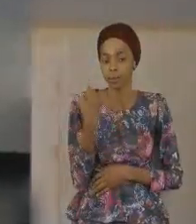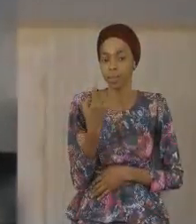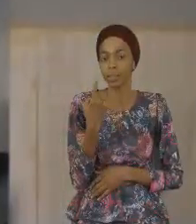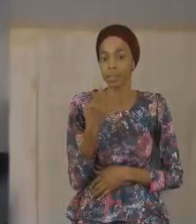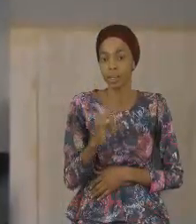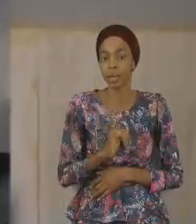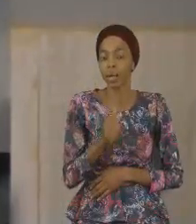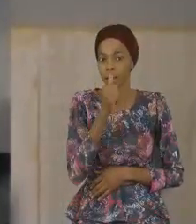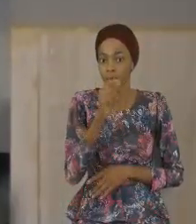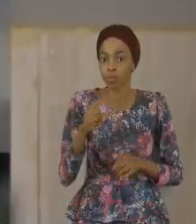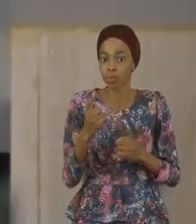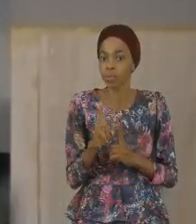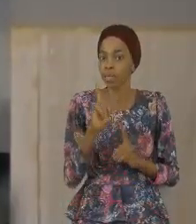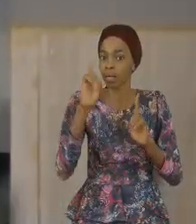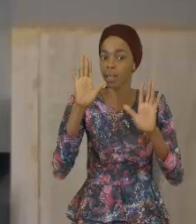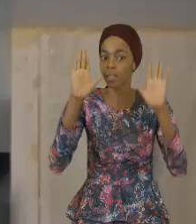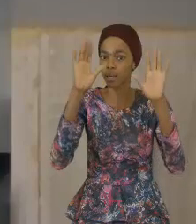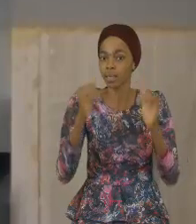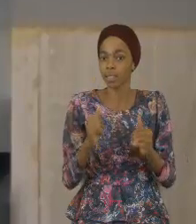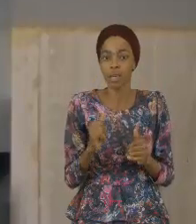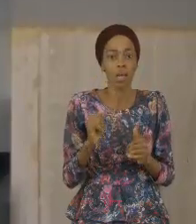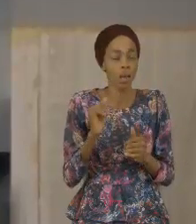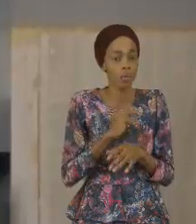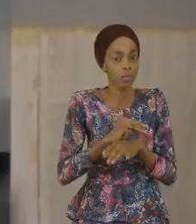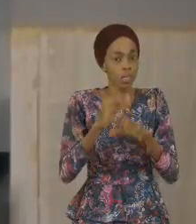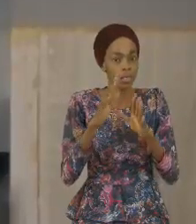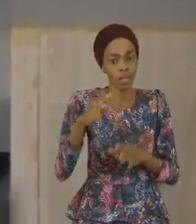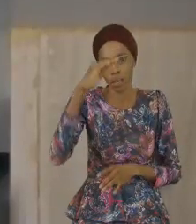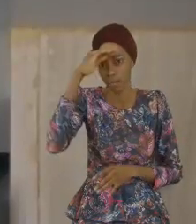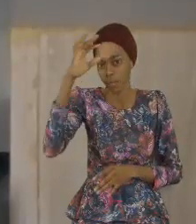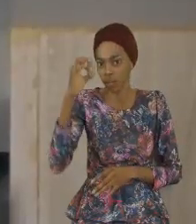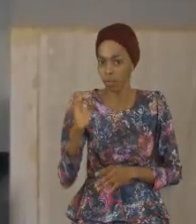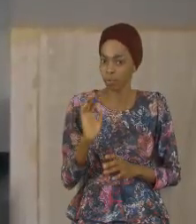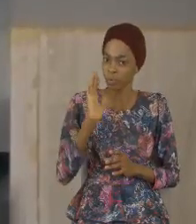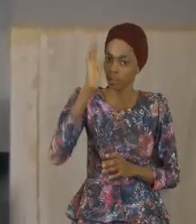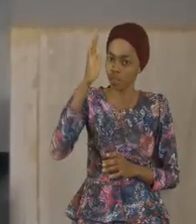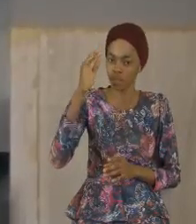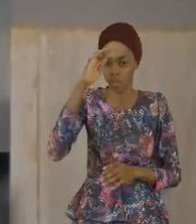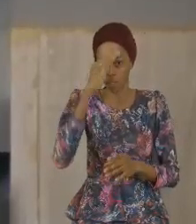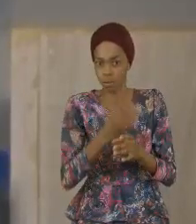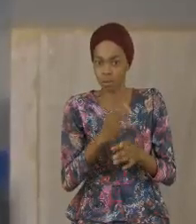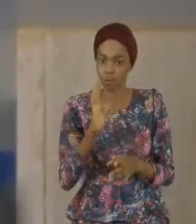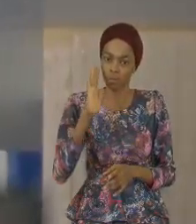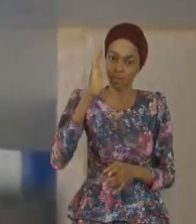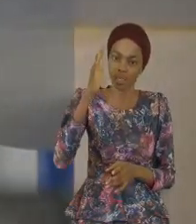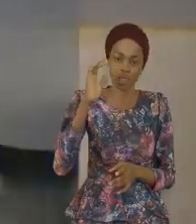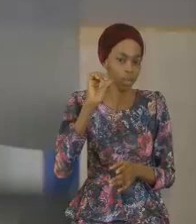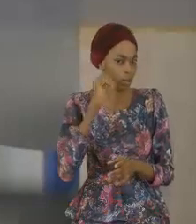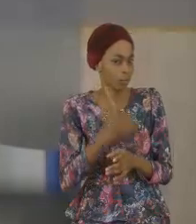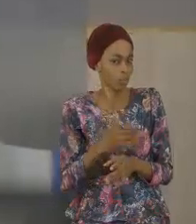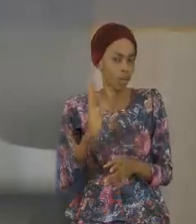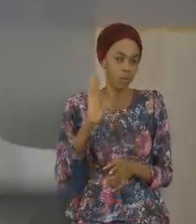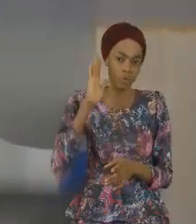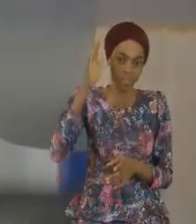an excellent minister, a man of destiny, a son of destiny, a daughter of